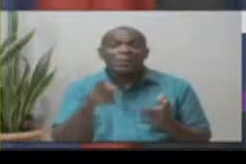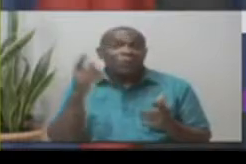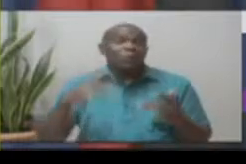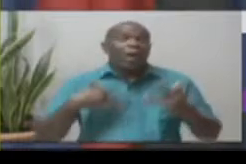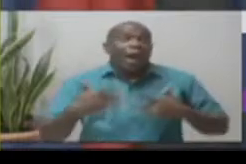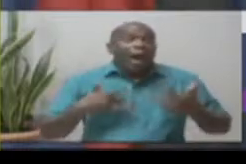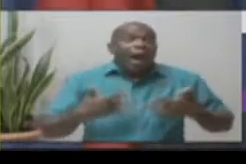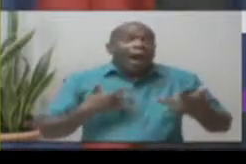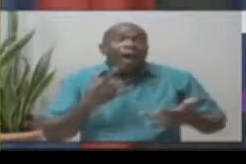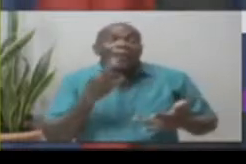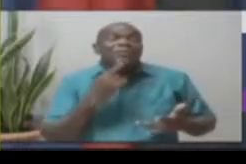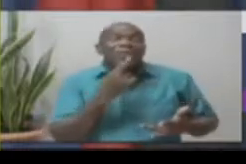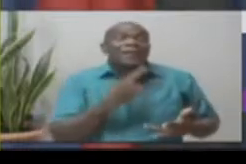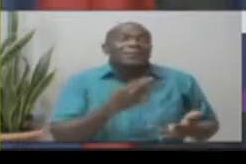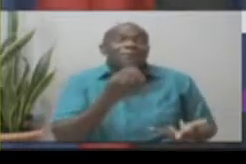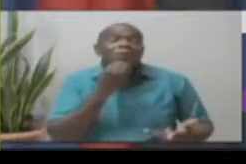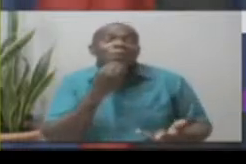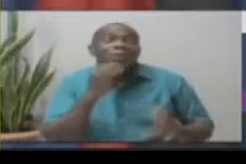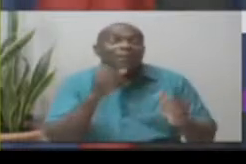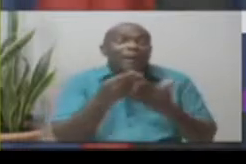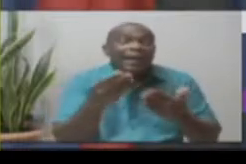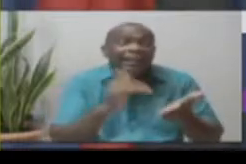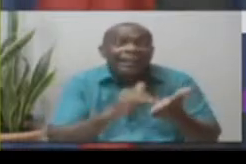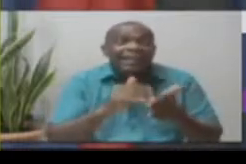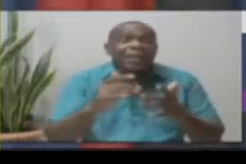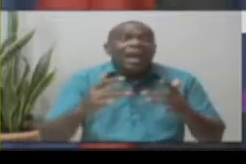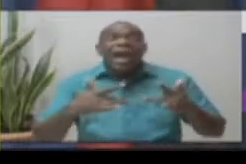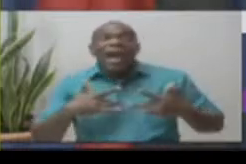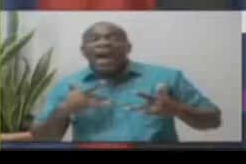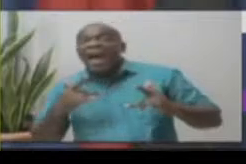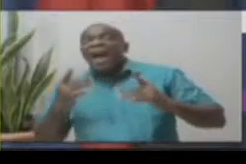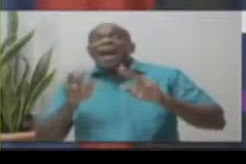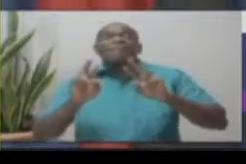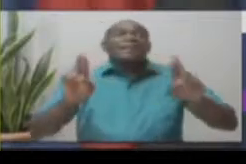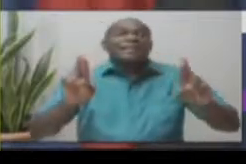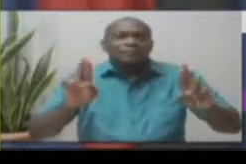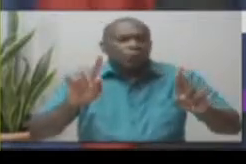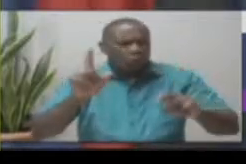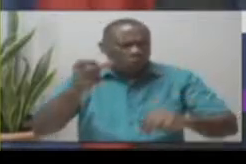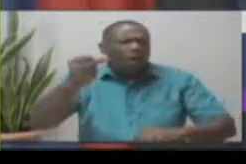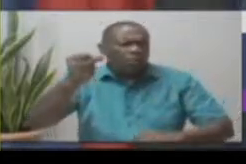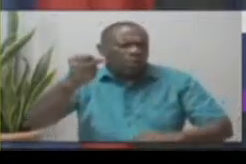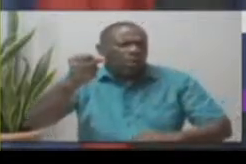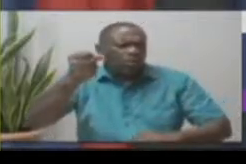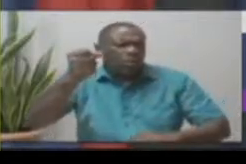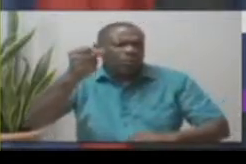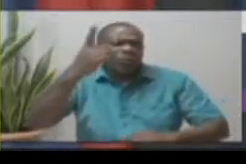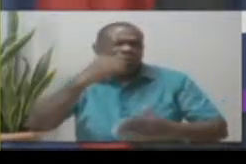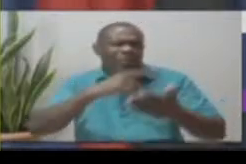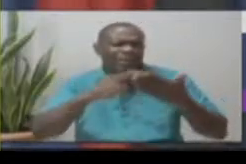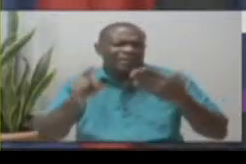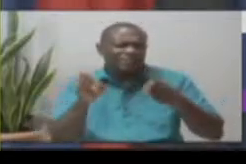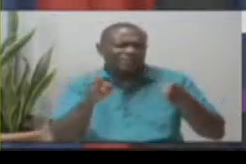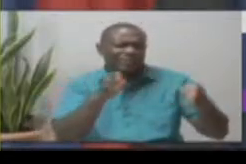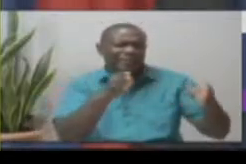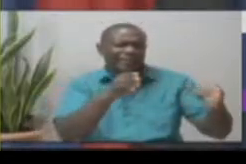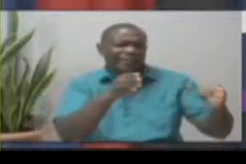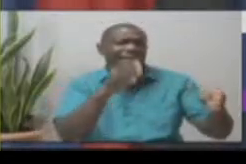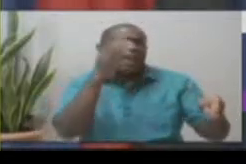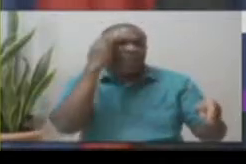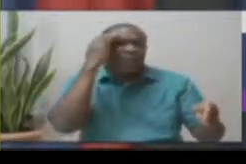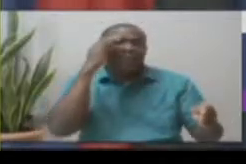slowly. So when we open up the restaurants and food service, I know you're missing the